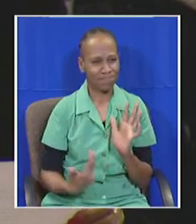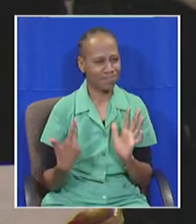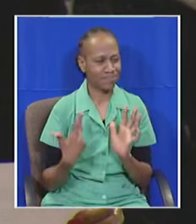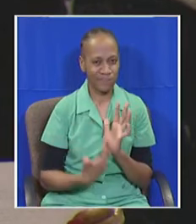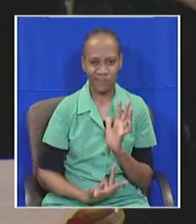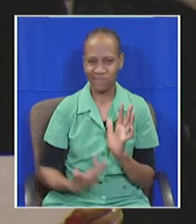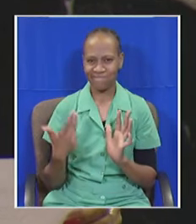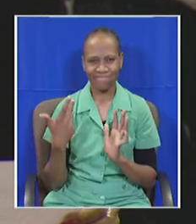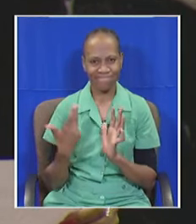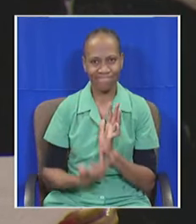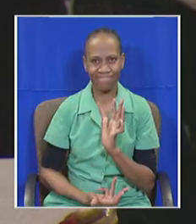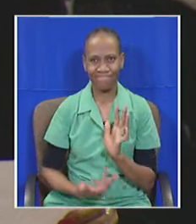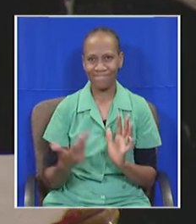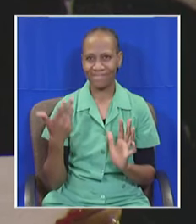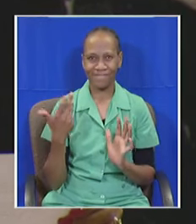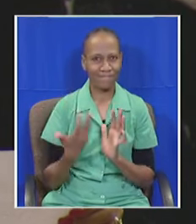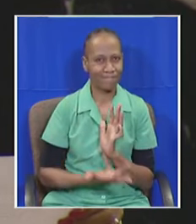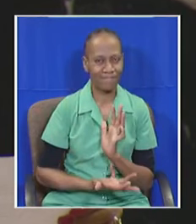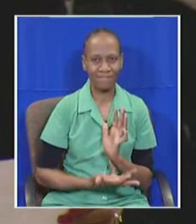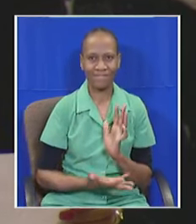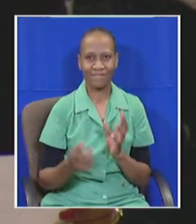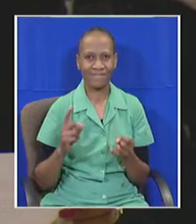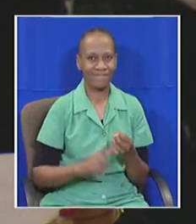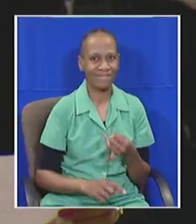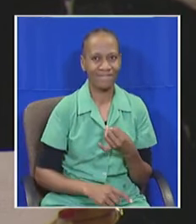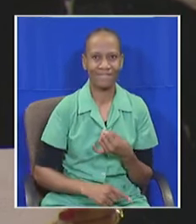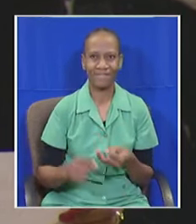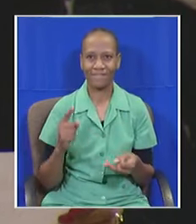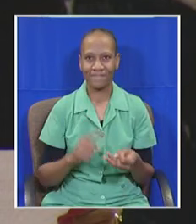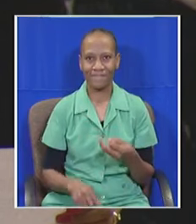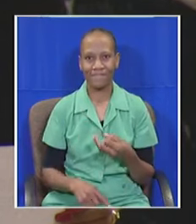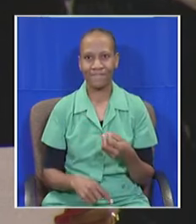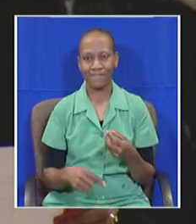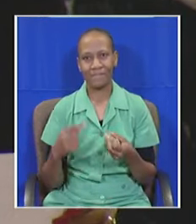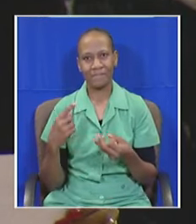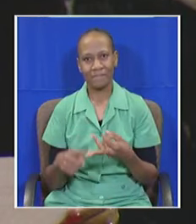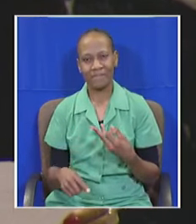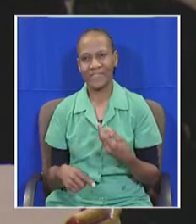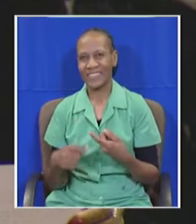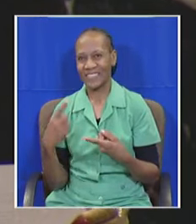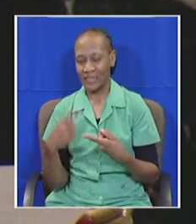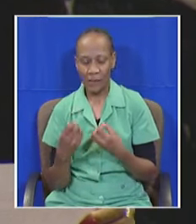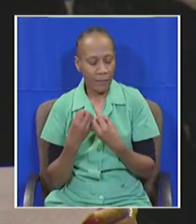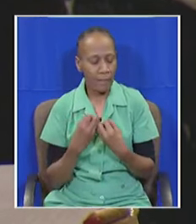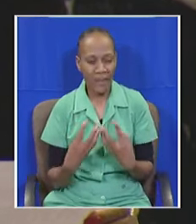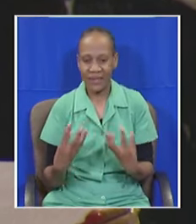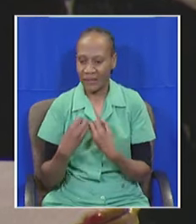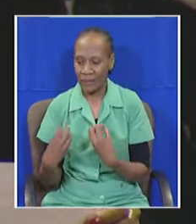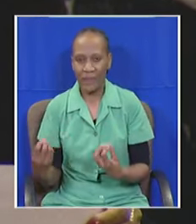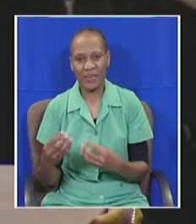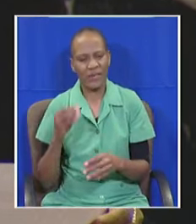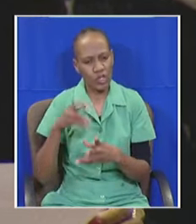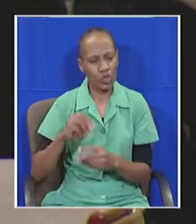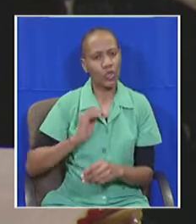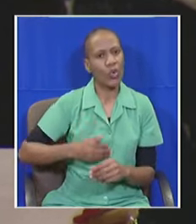Mackenzie Sofafile, Maluleke George, Raymond Urien, Errol Haynes, and Danny Jordan, and many others, including women leaders